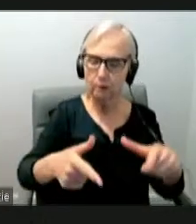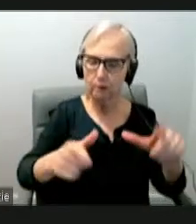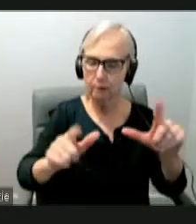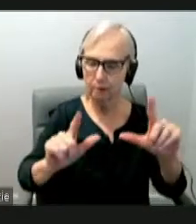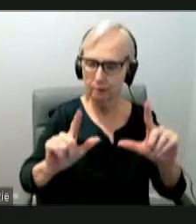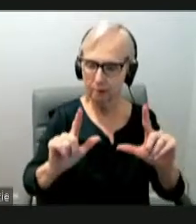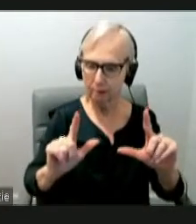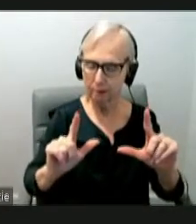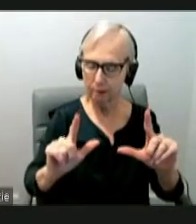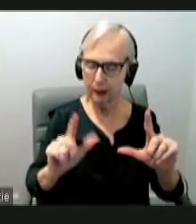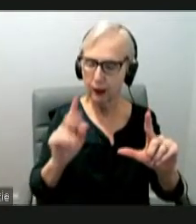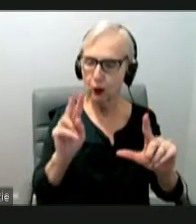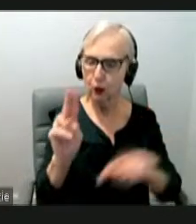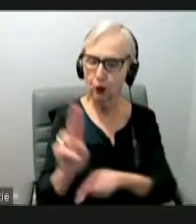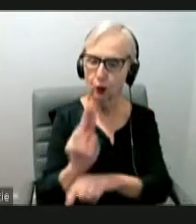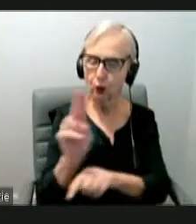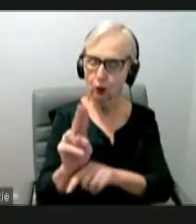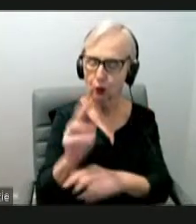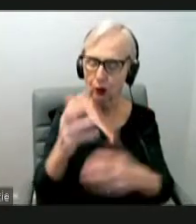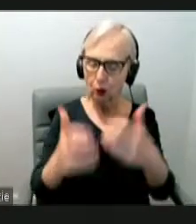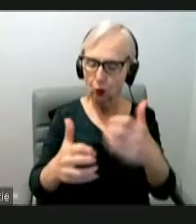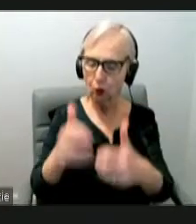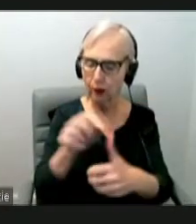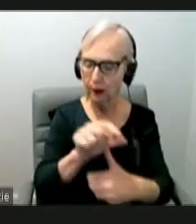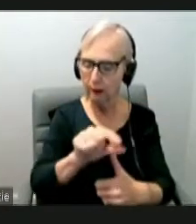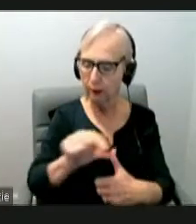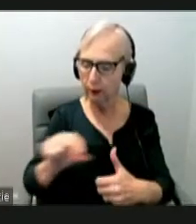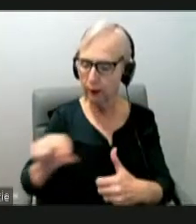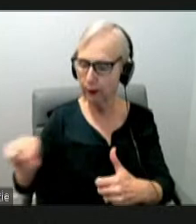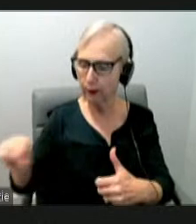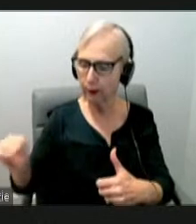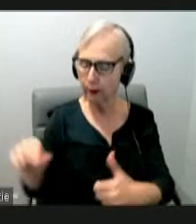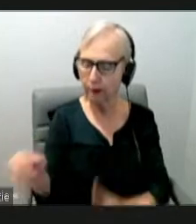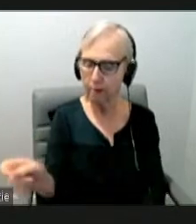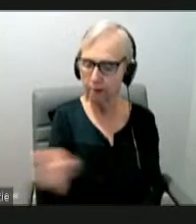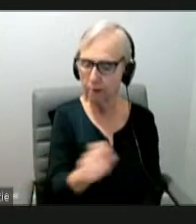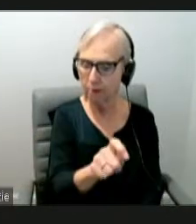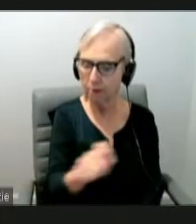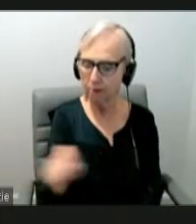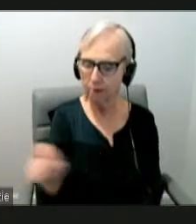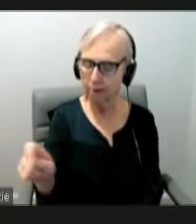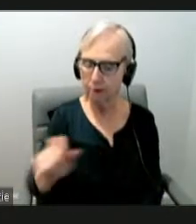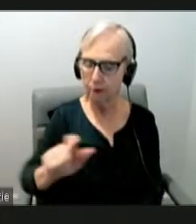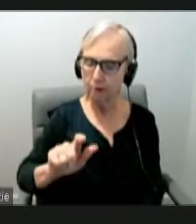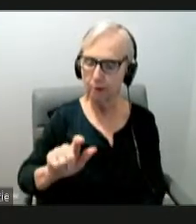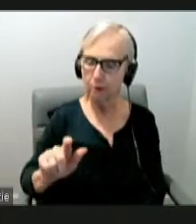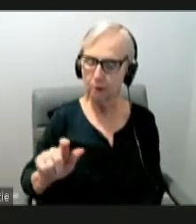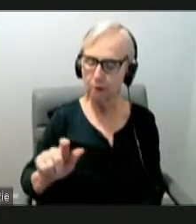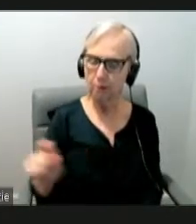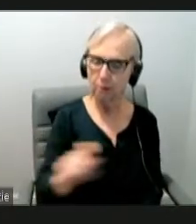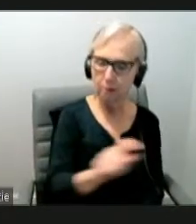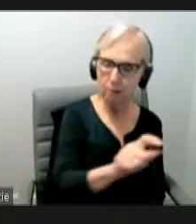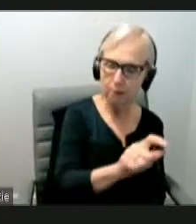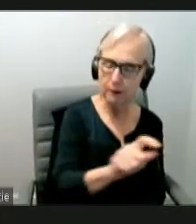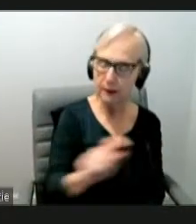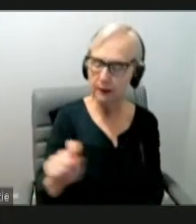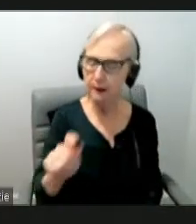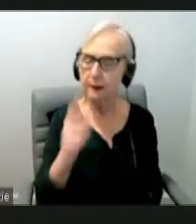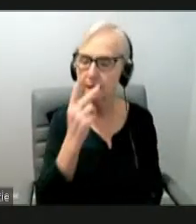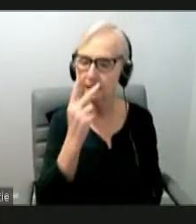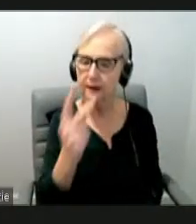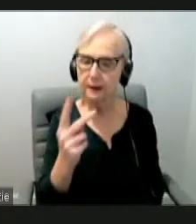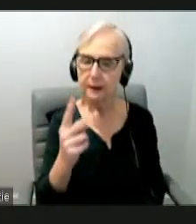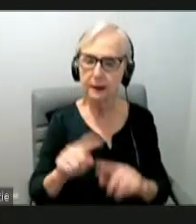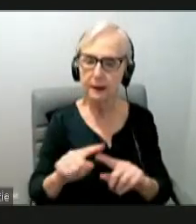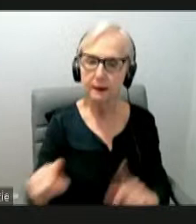that gray slider bar. You can slide that to the left and the right, and that will allow you to be able to see some different views if you're recording